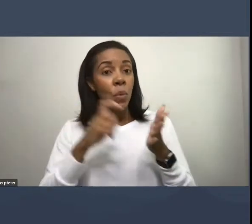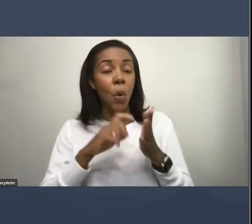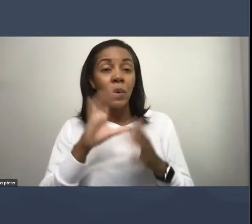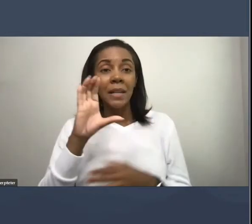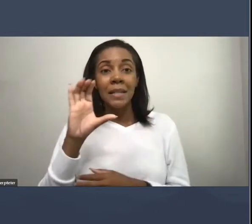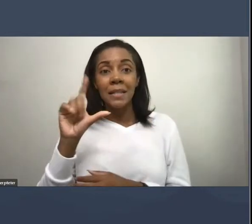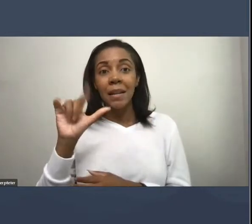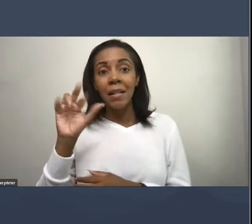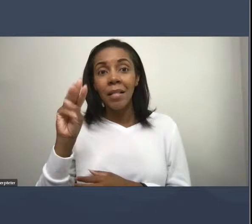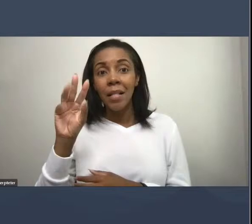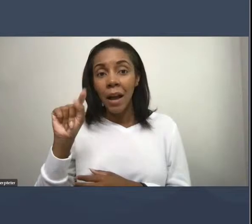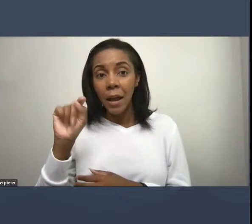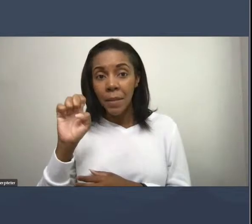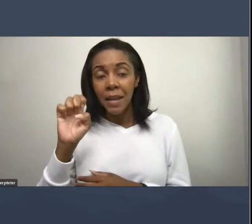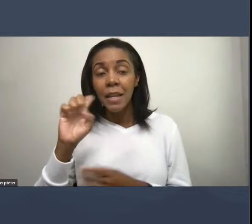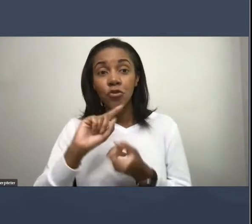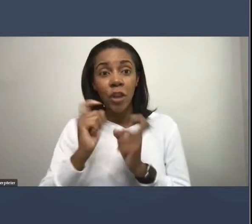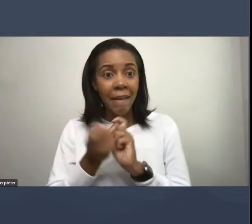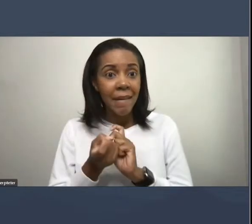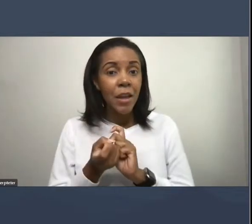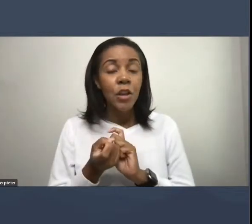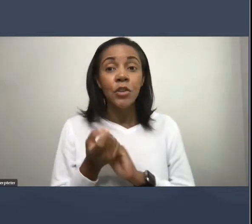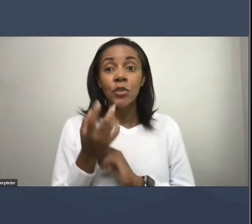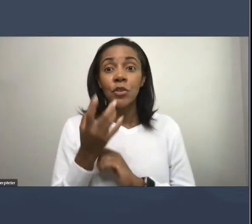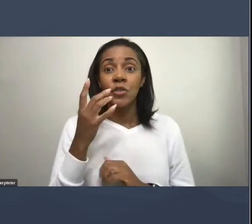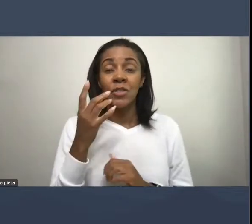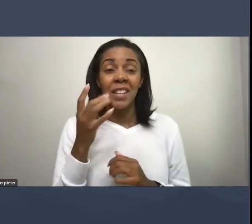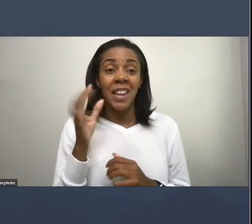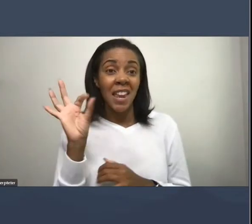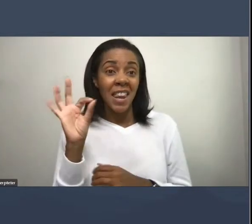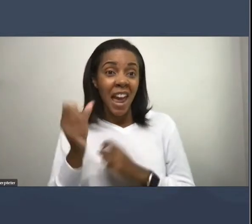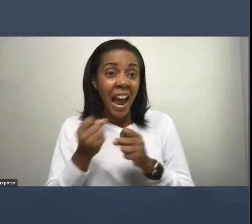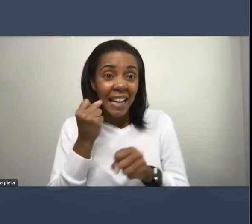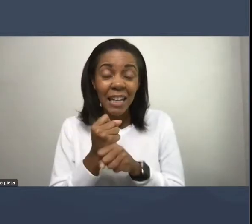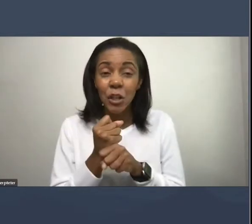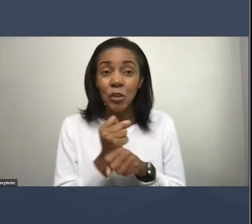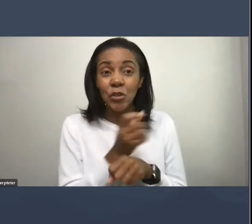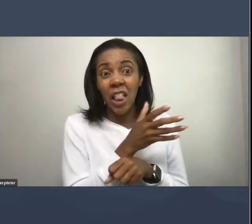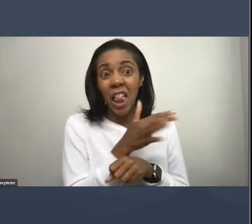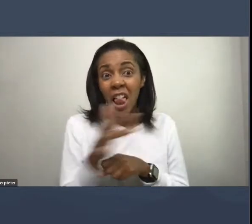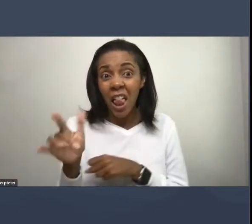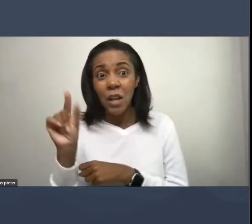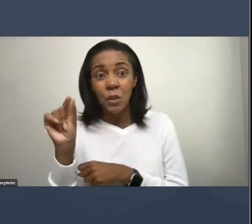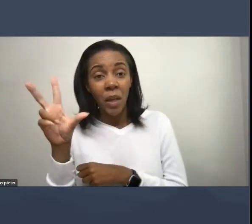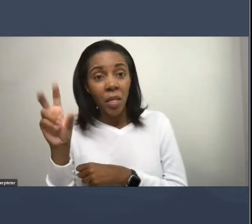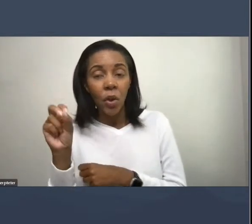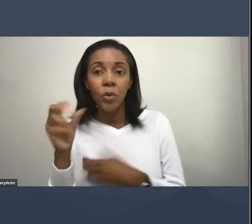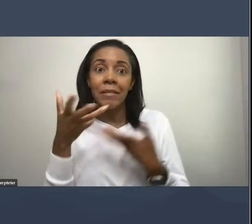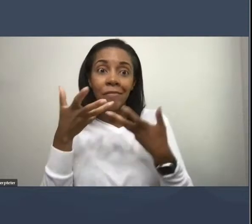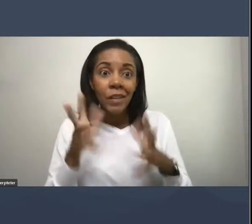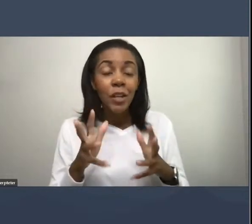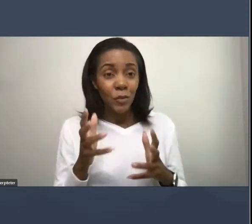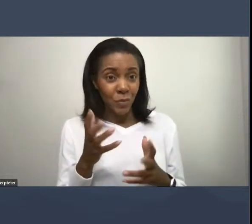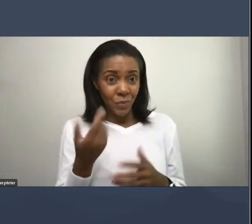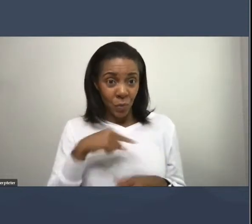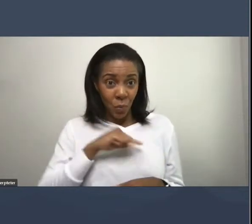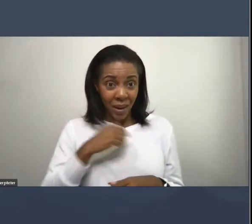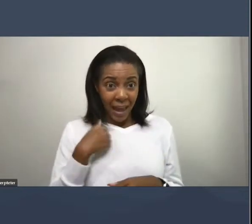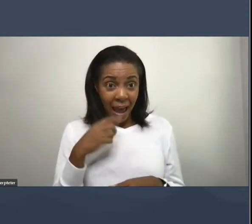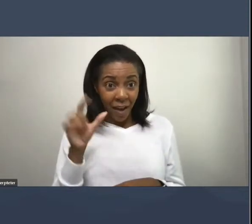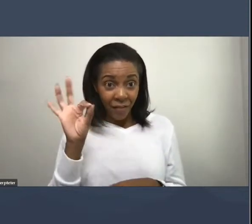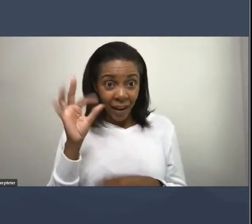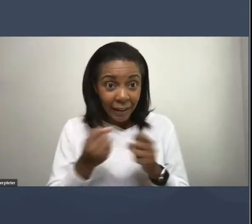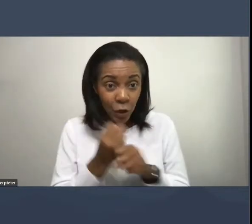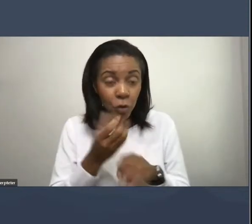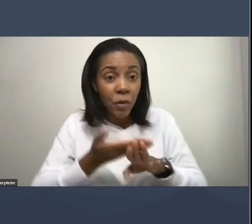my concern. Is we're looking now at 9 years to get this done. You know, do we have 9 years before we have a